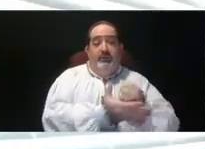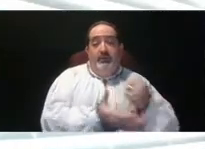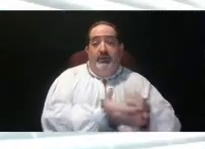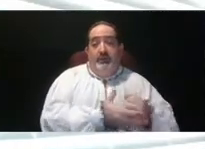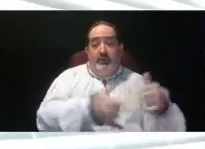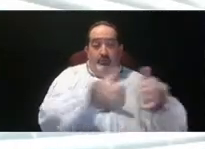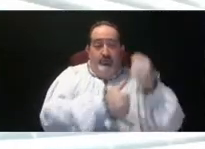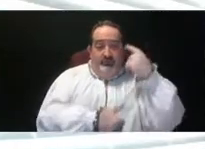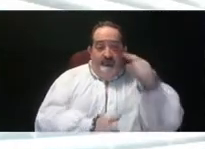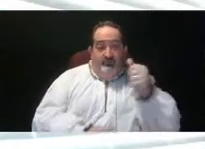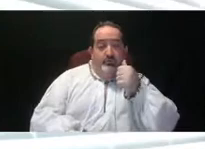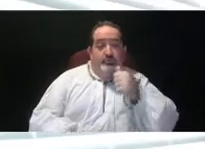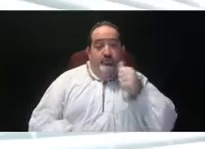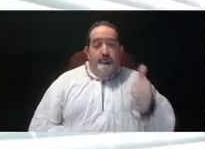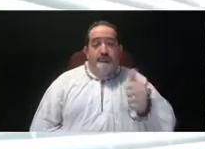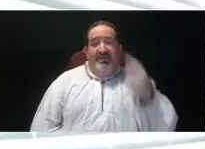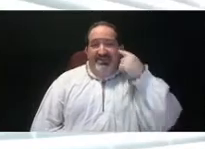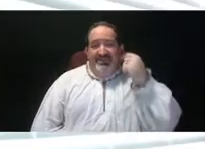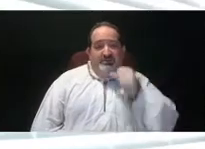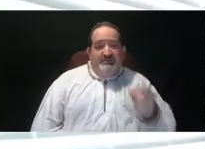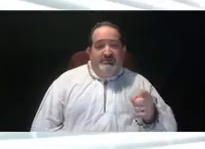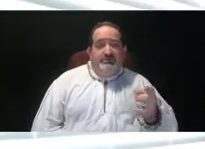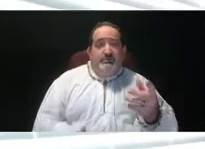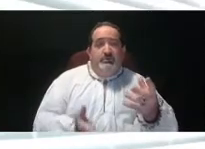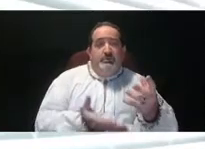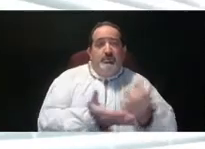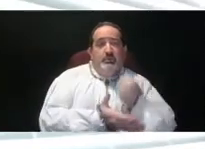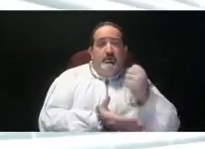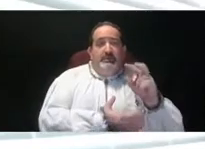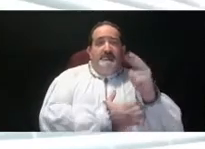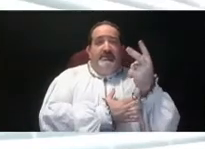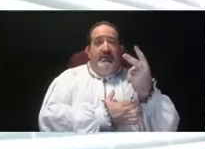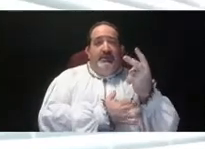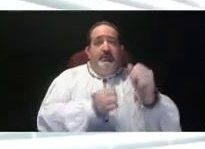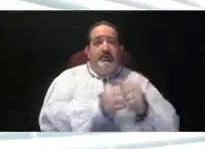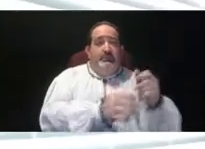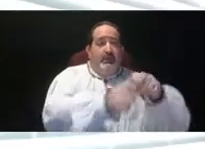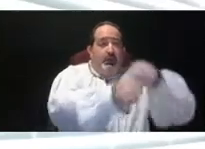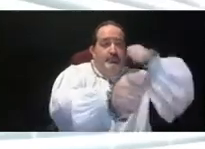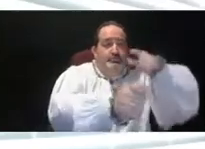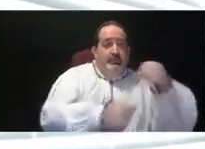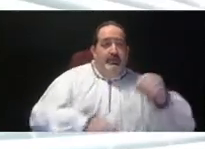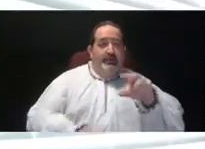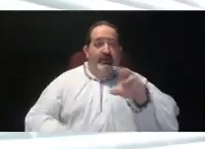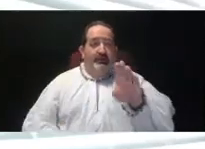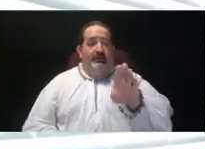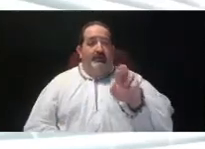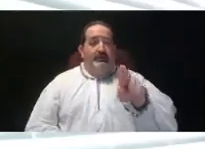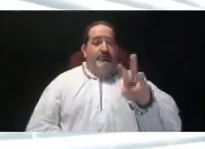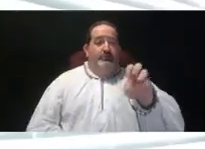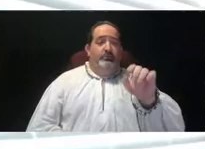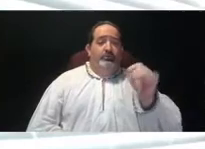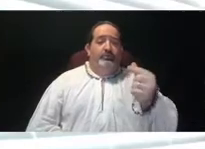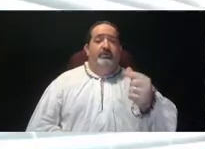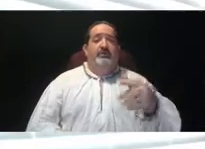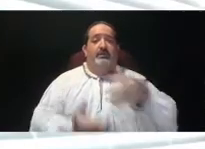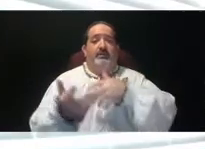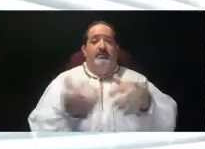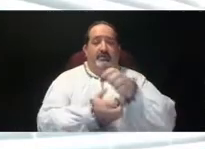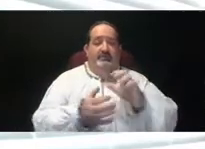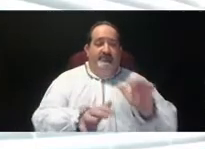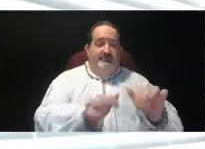I believe that she won, I think it was 2nd in the archery and brewing combination challenge at Great Western War, which was